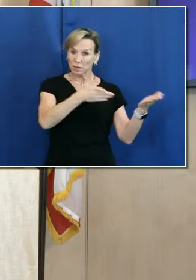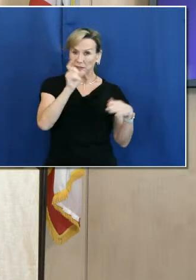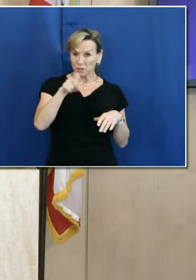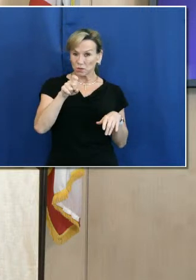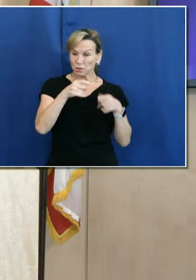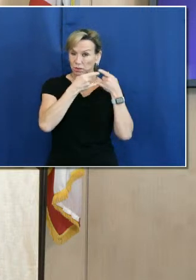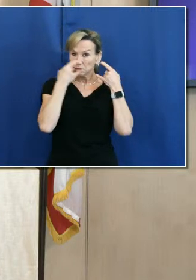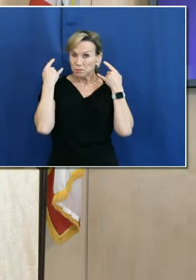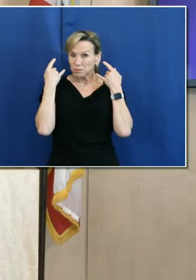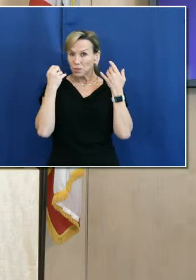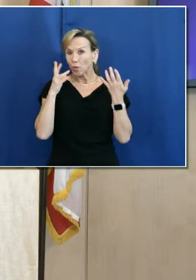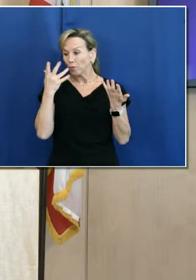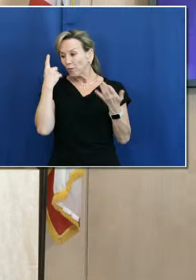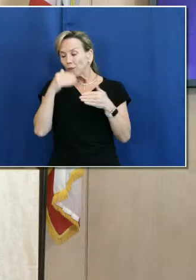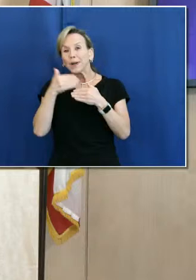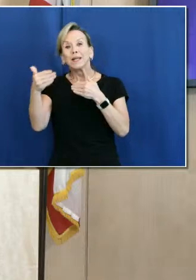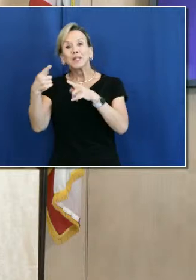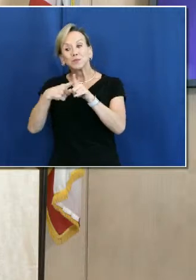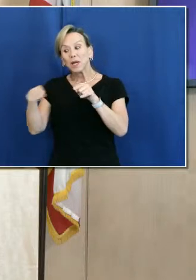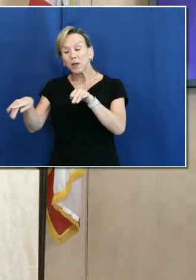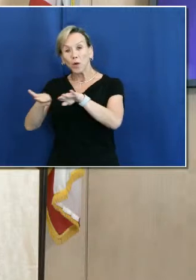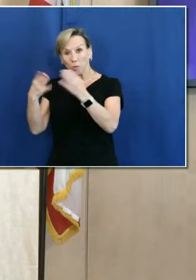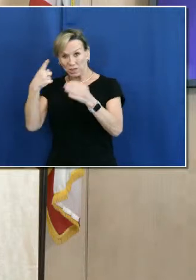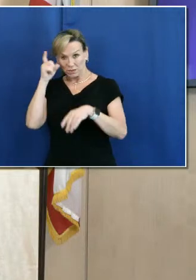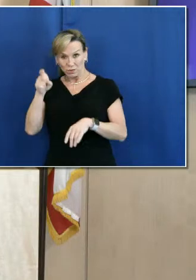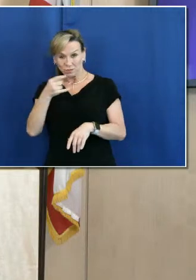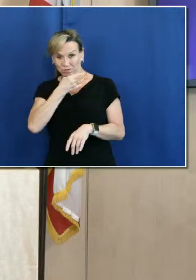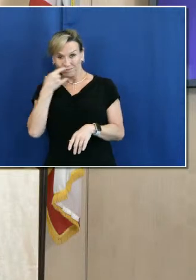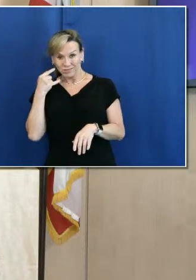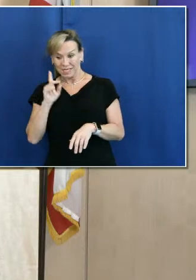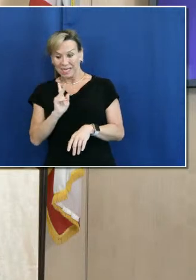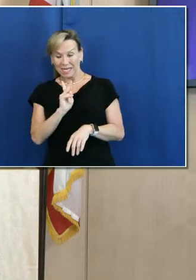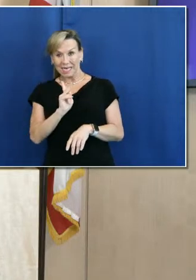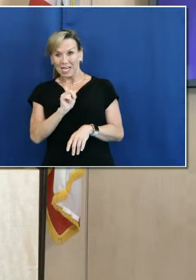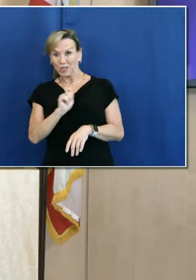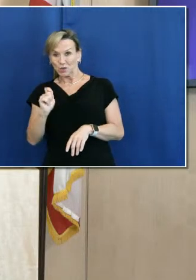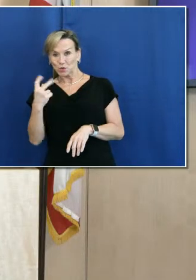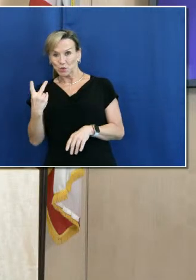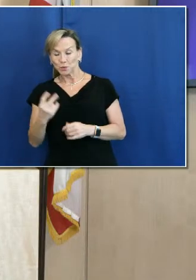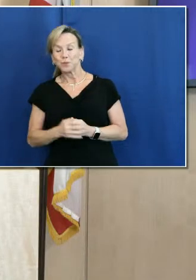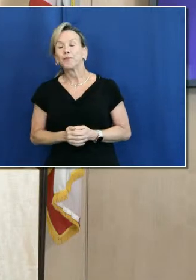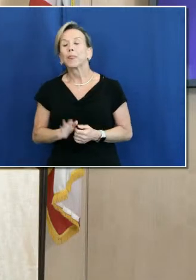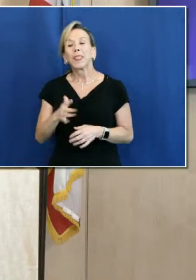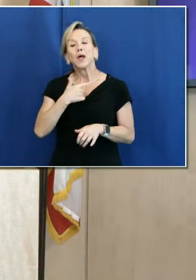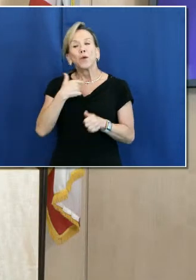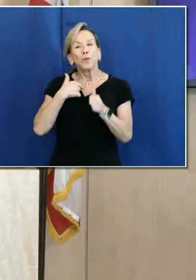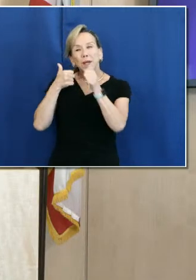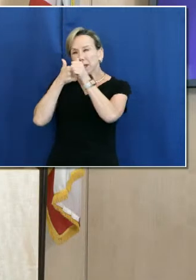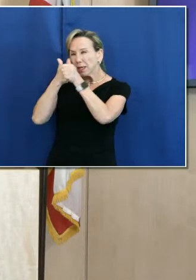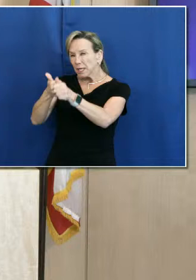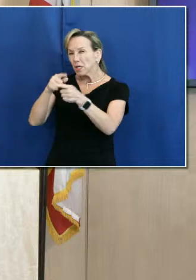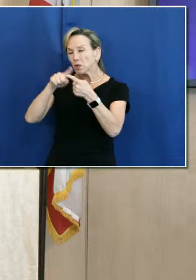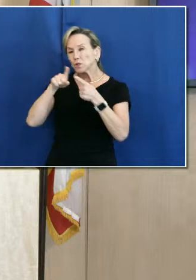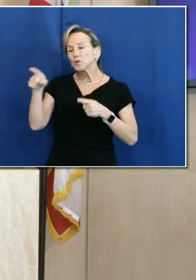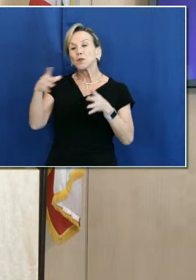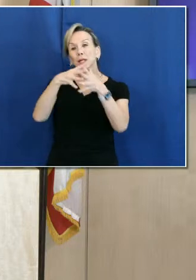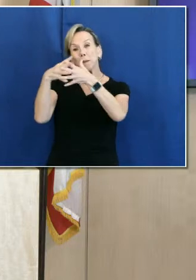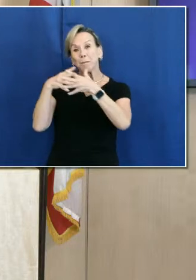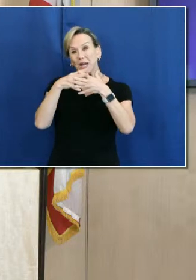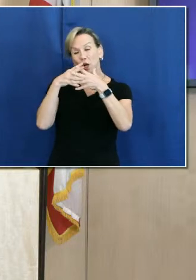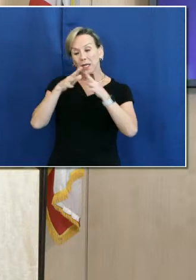month? Well, we adhere to the American Academy of Pediatrics, which